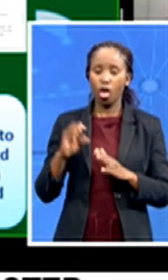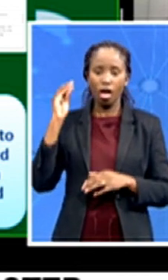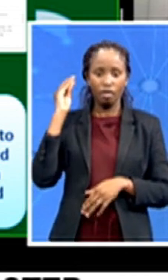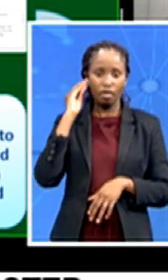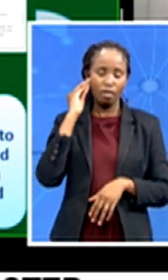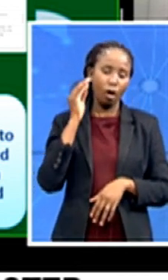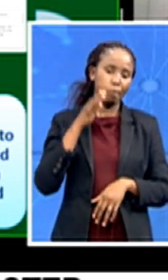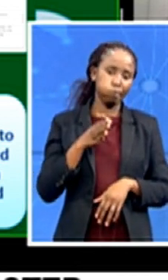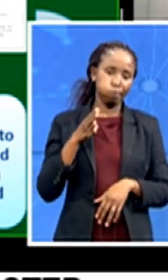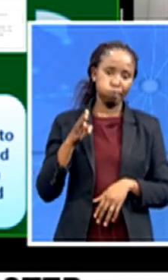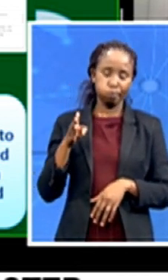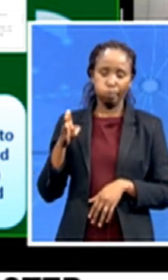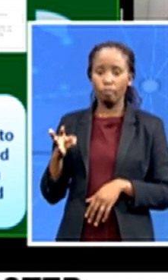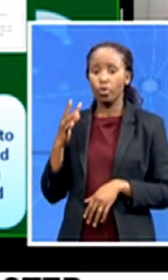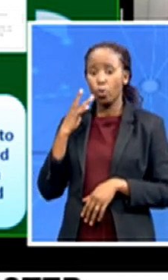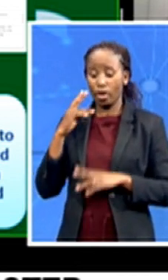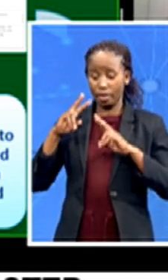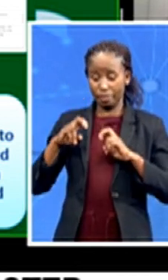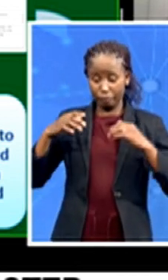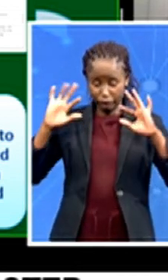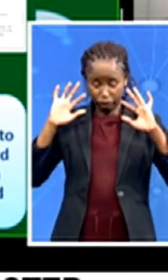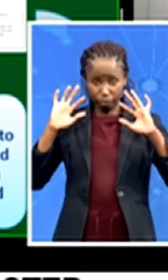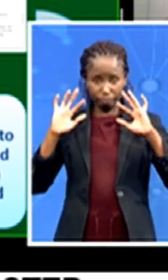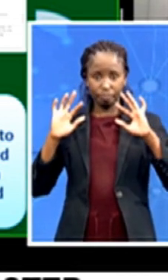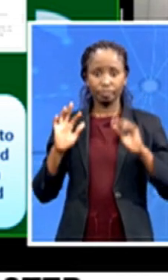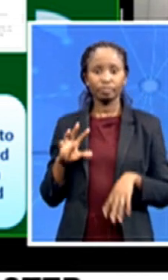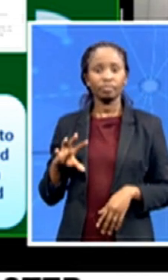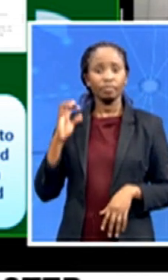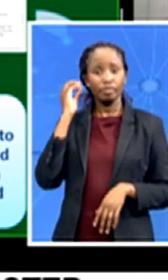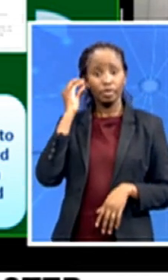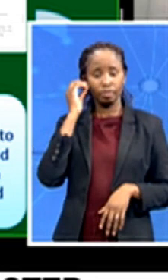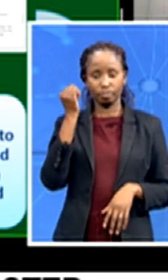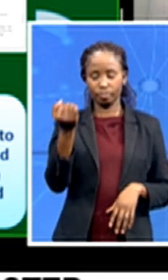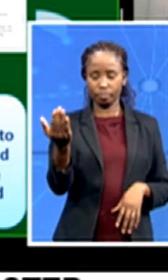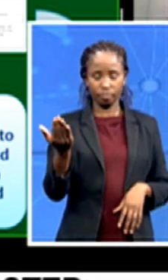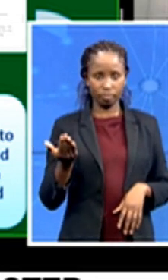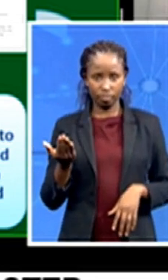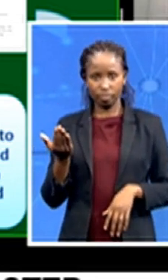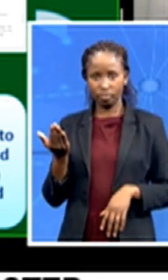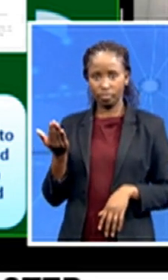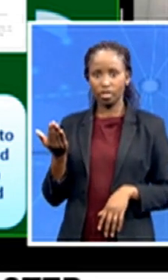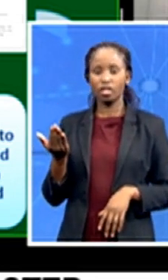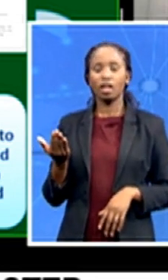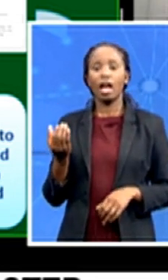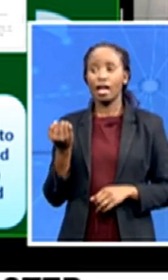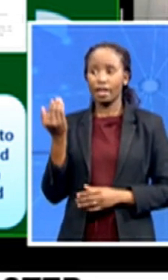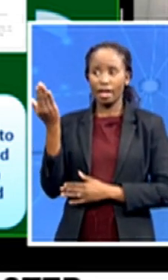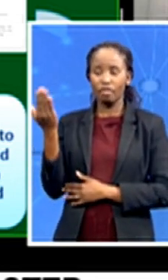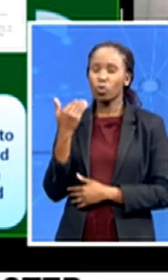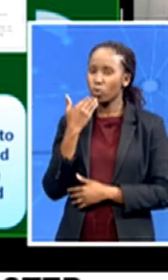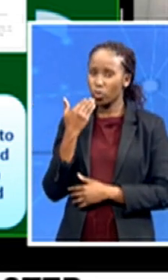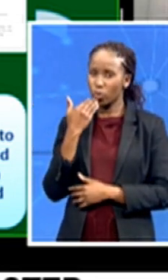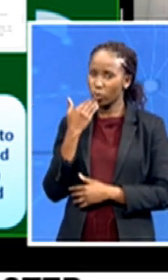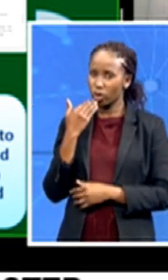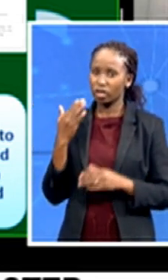then all the information is now sent on to the National Immunization Safety Expert Committee, and they are